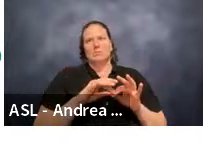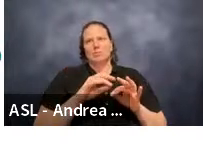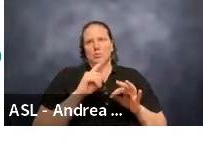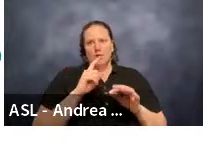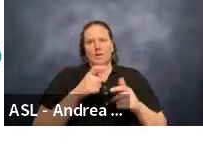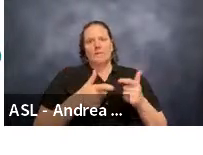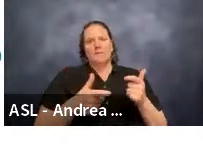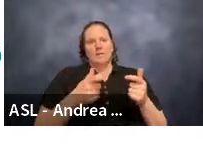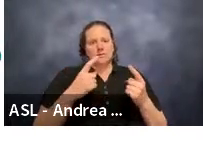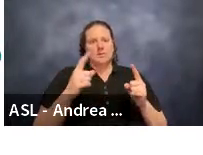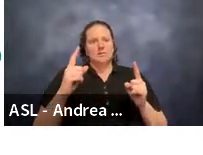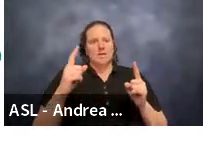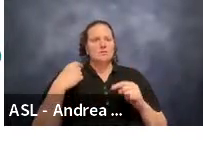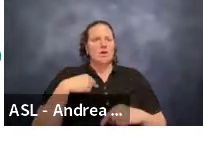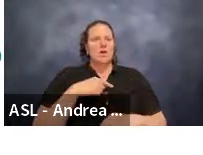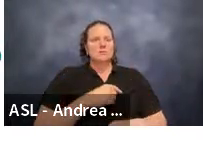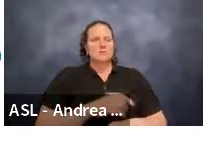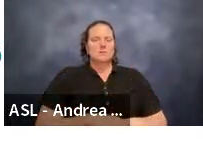success for us.